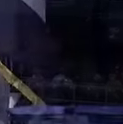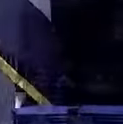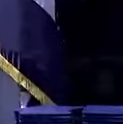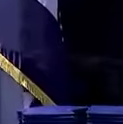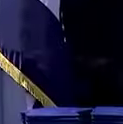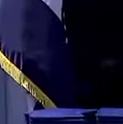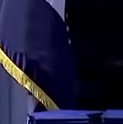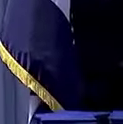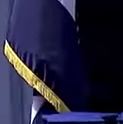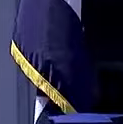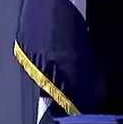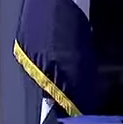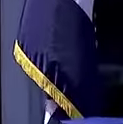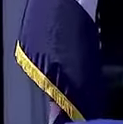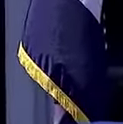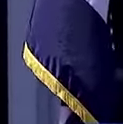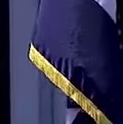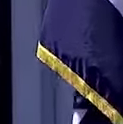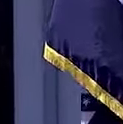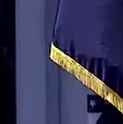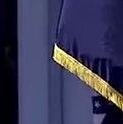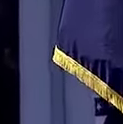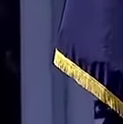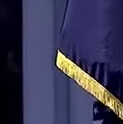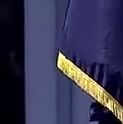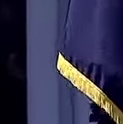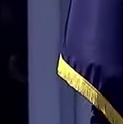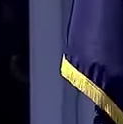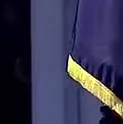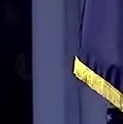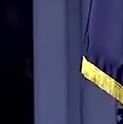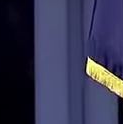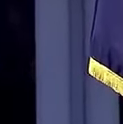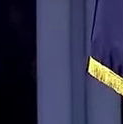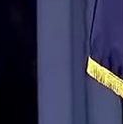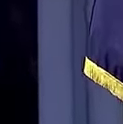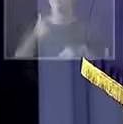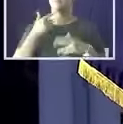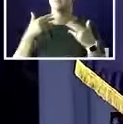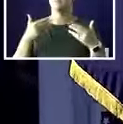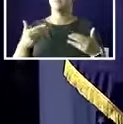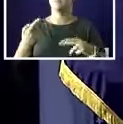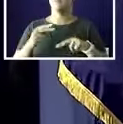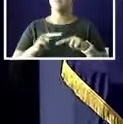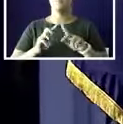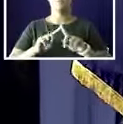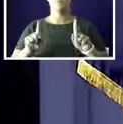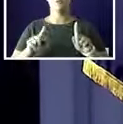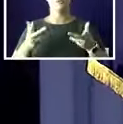Class of 2020 and guests, normally I'd invite you to be seated, but you're already there.